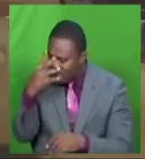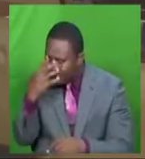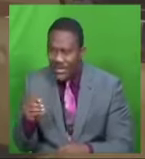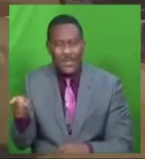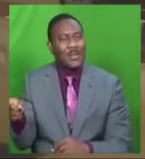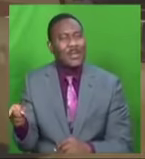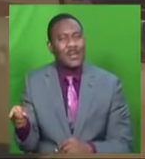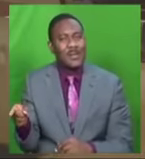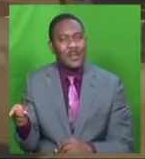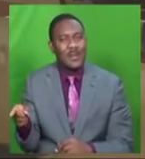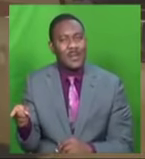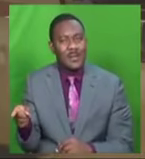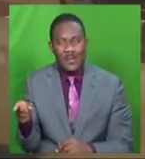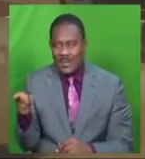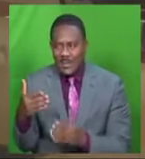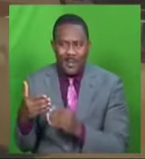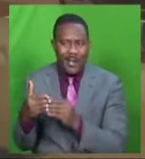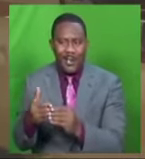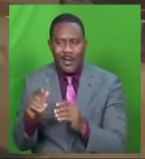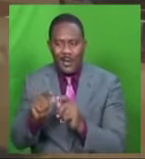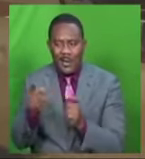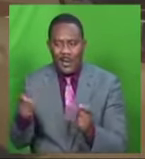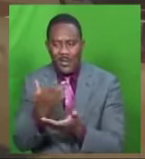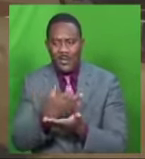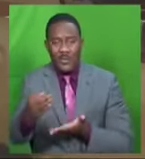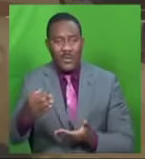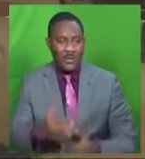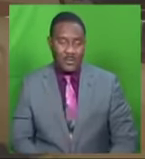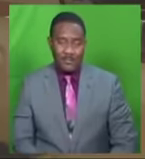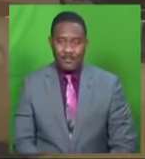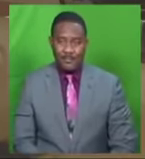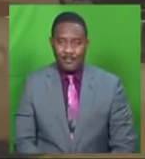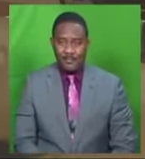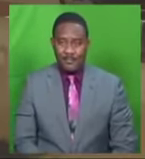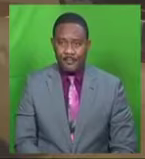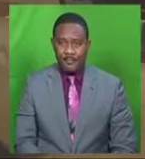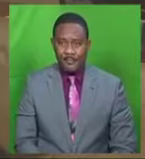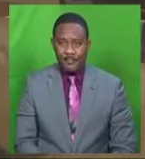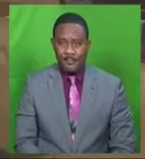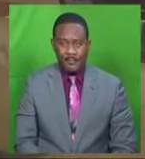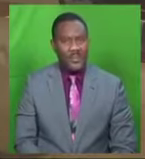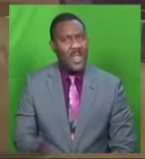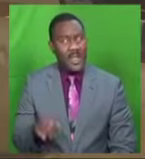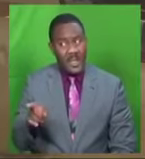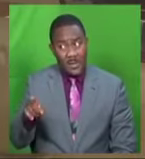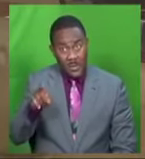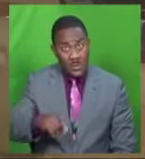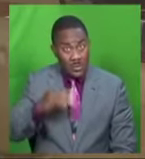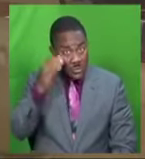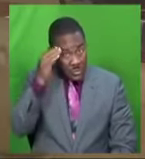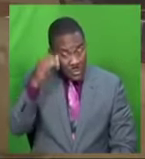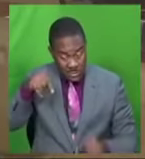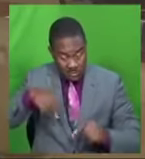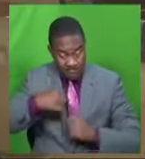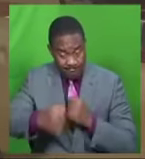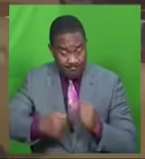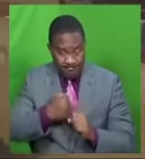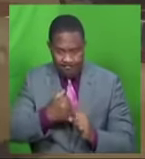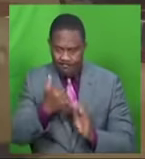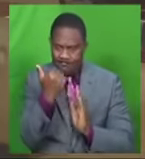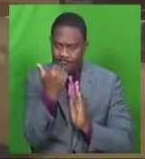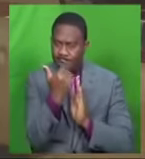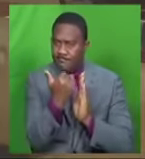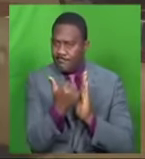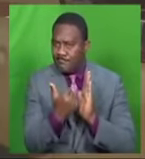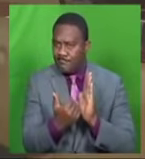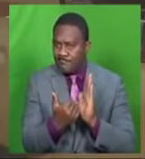team that has failed Ghanaians woefully. Yeah. And let Bawumia also know that this year's budget should be